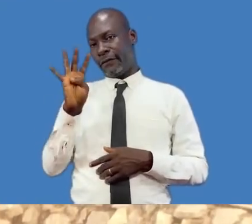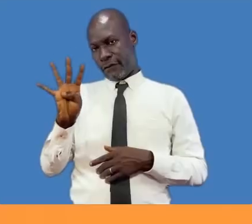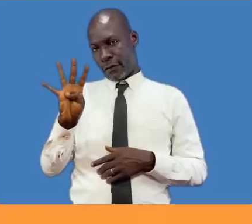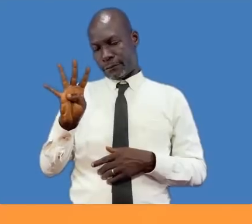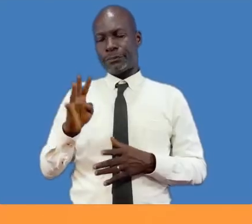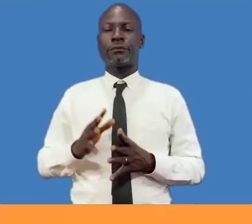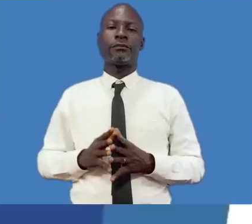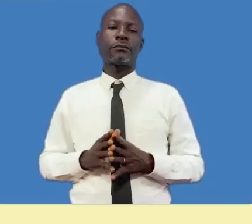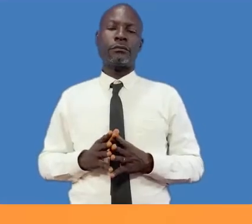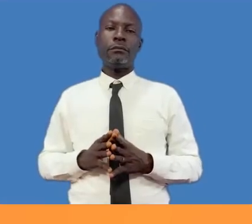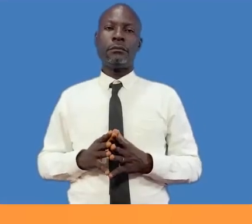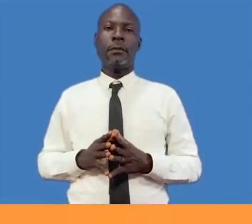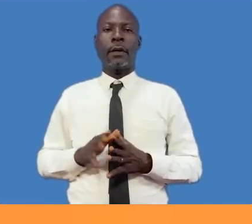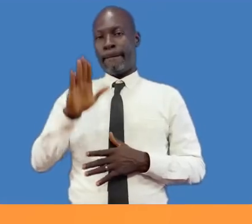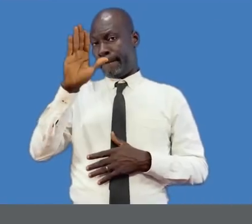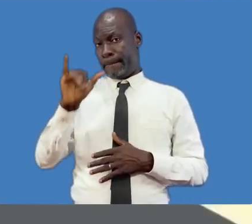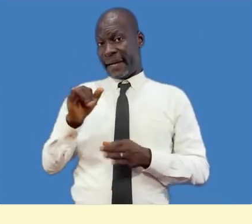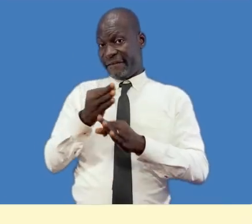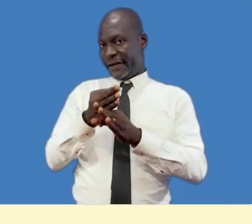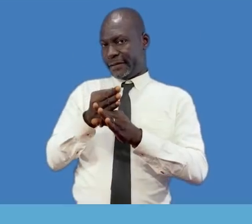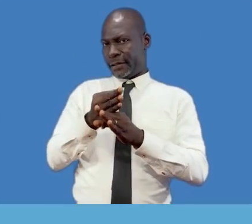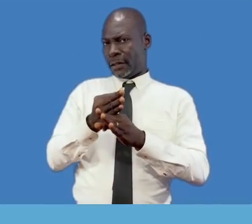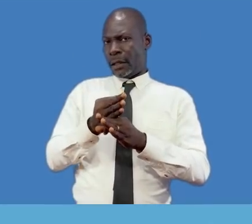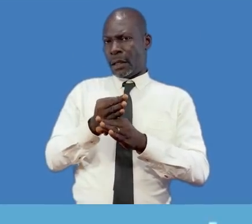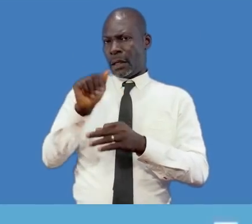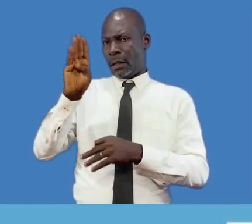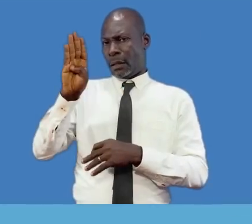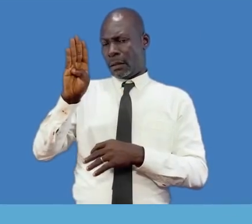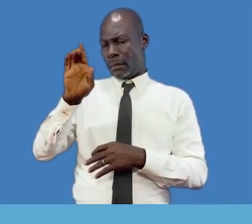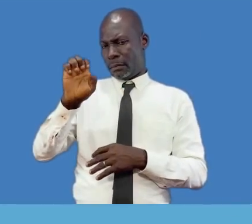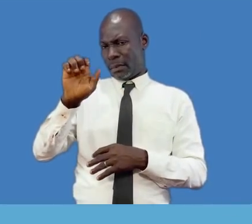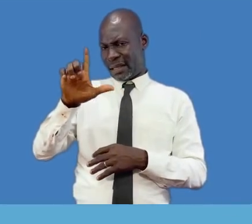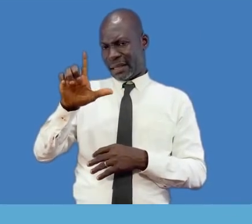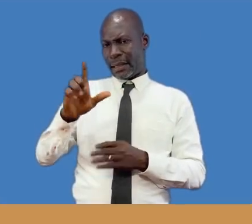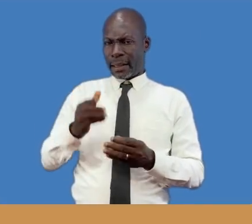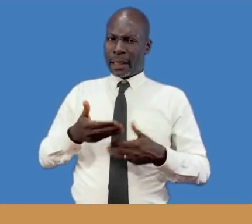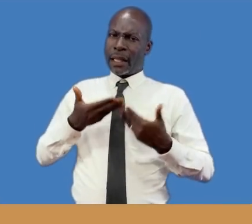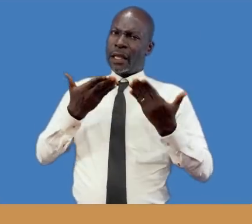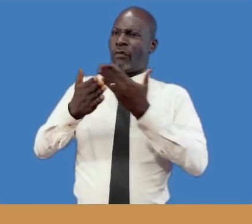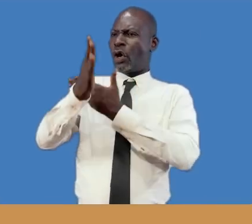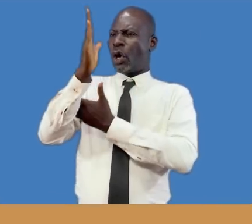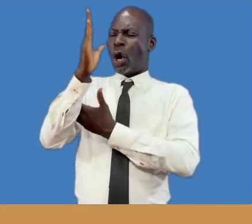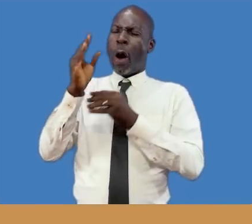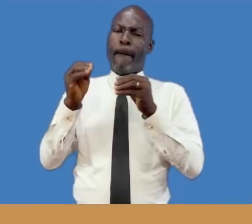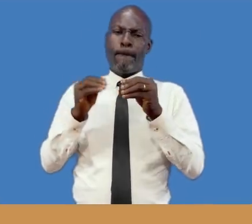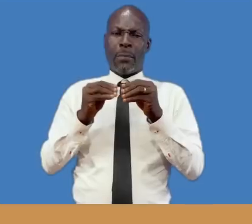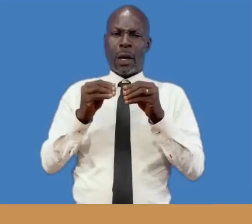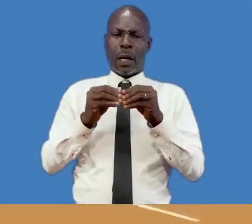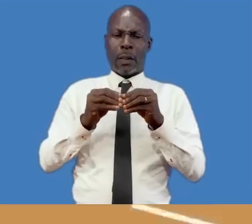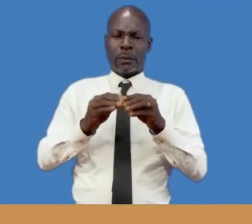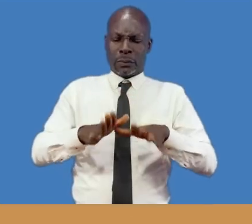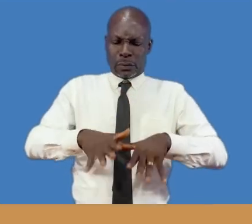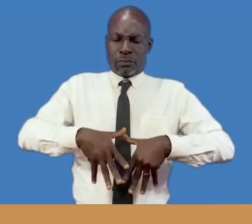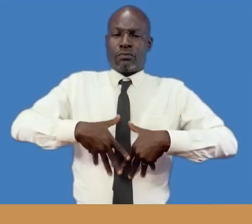say, by faith, Abel offered to God a more